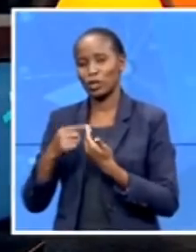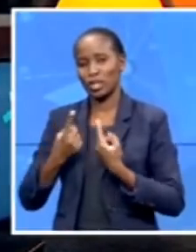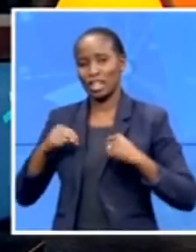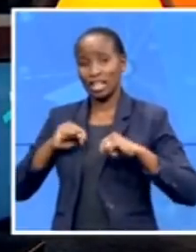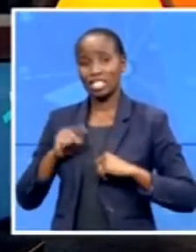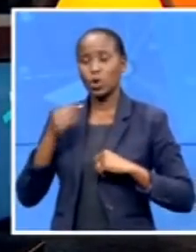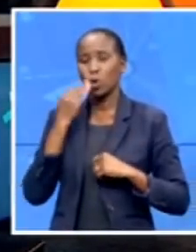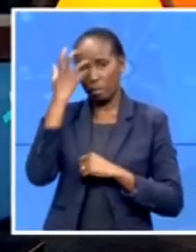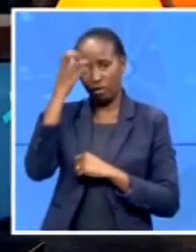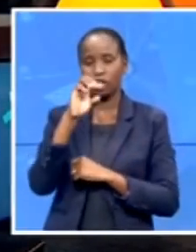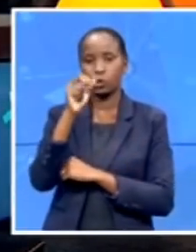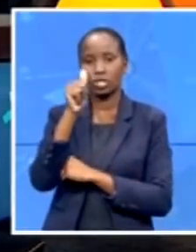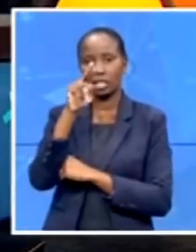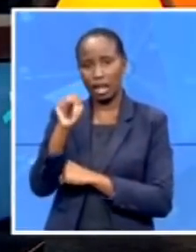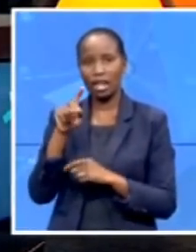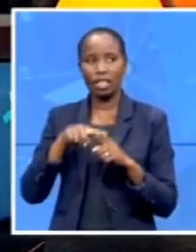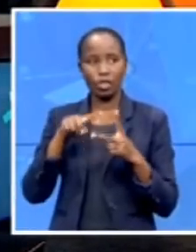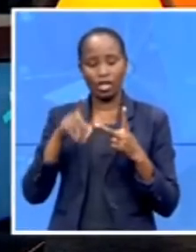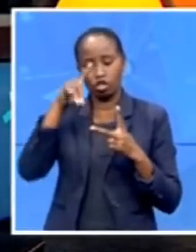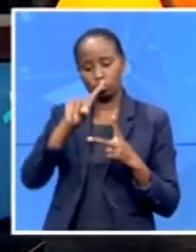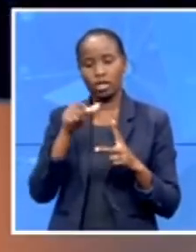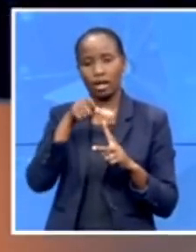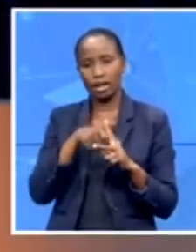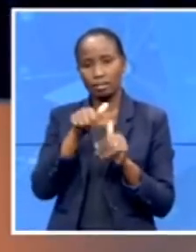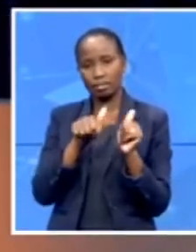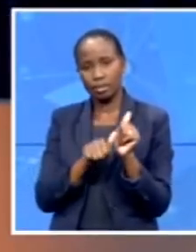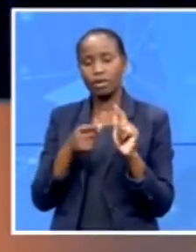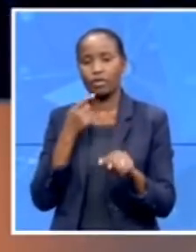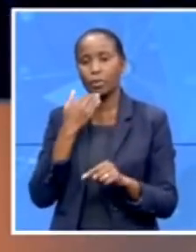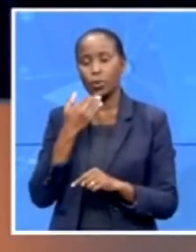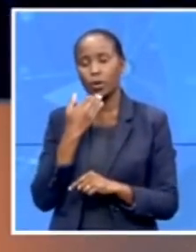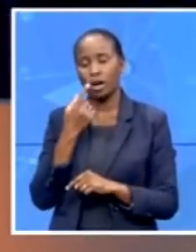Chair of the Institute of Election Management Services in Africa, Terry Tselane.